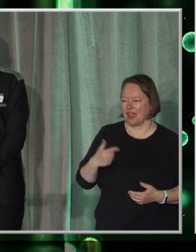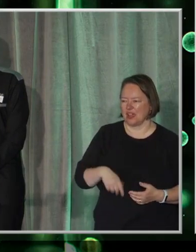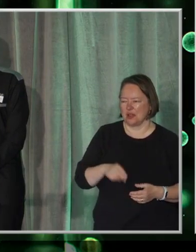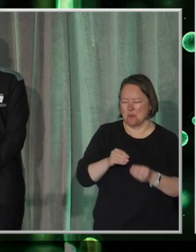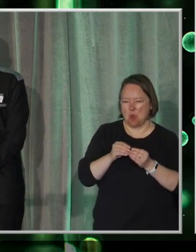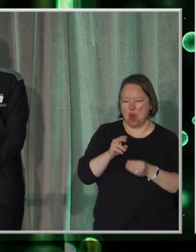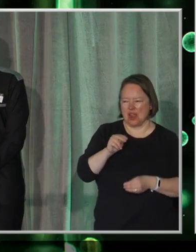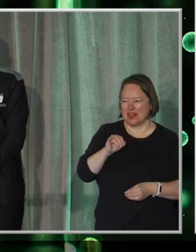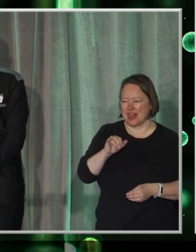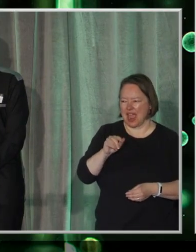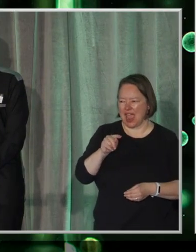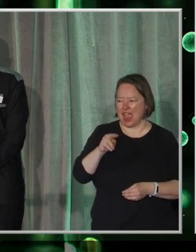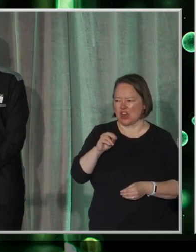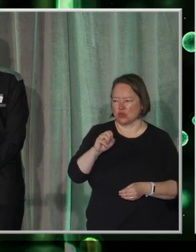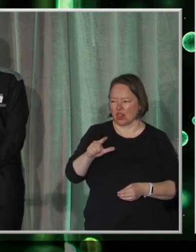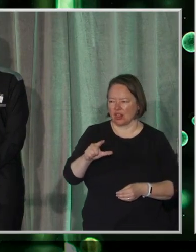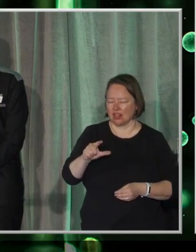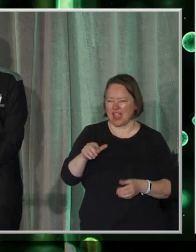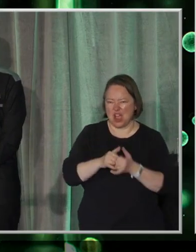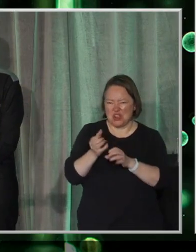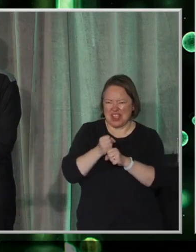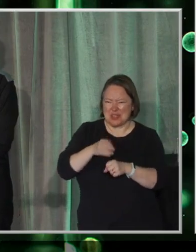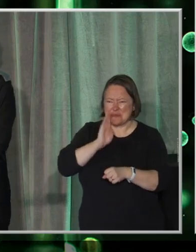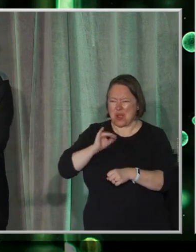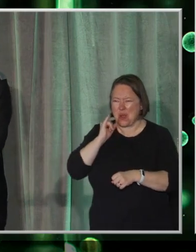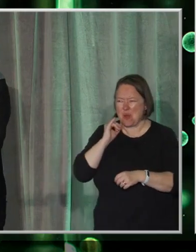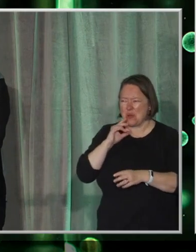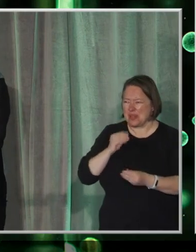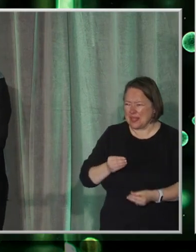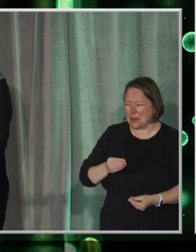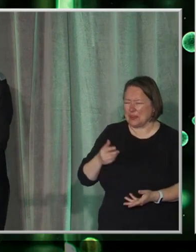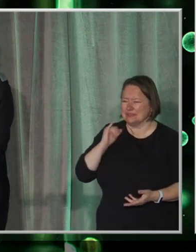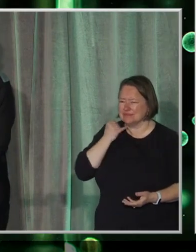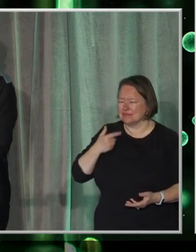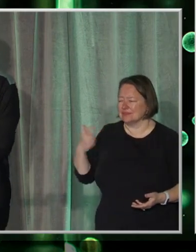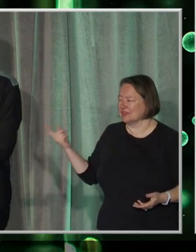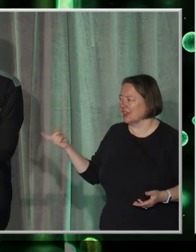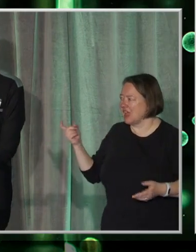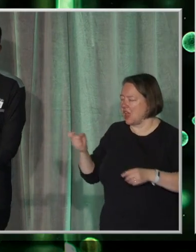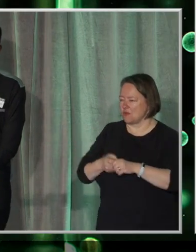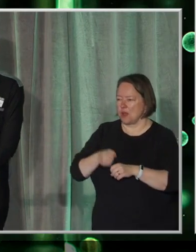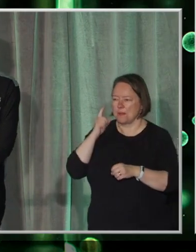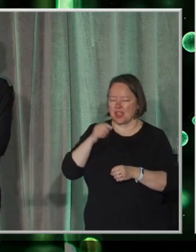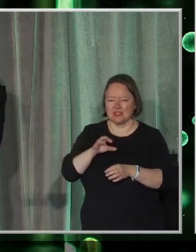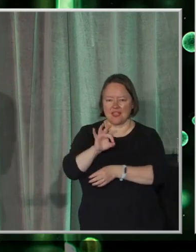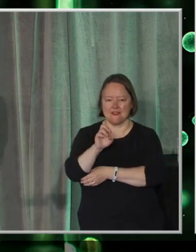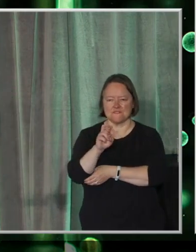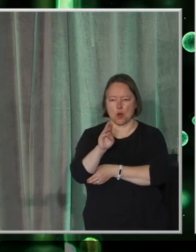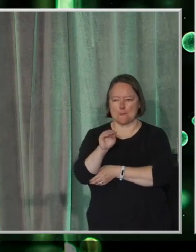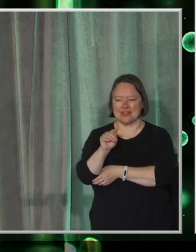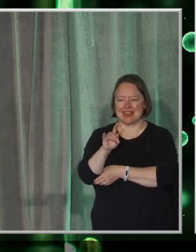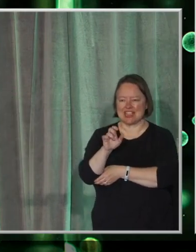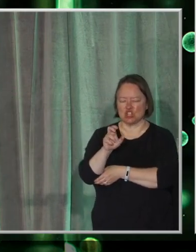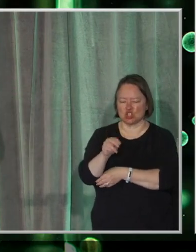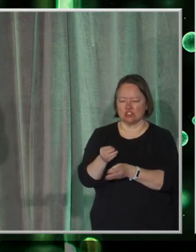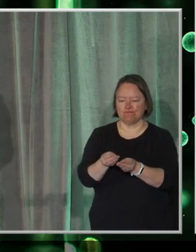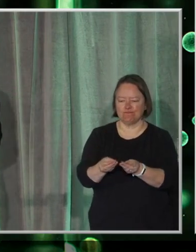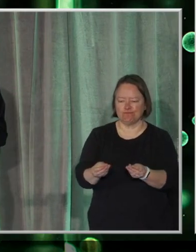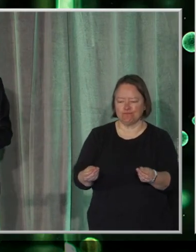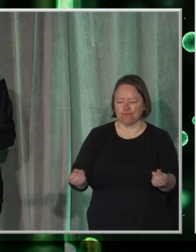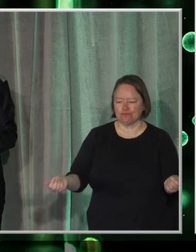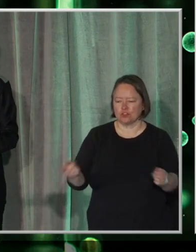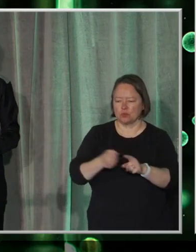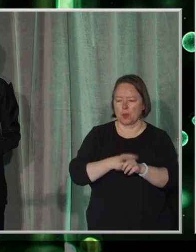nitrogen and things like that. How you get it, your brown liquid? Majorly it is due to the fermentation. So from